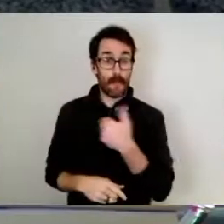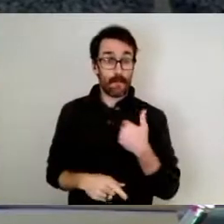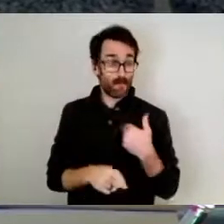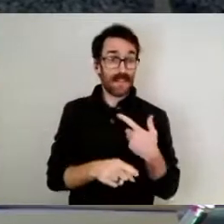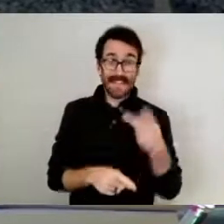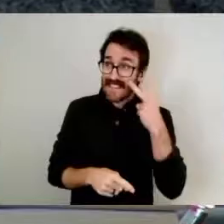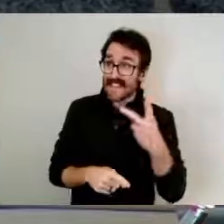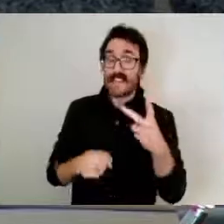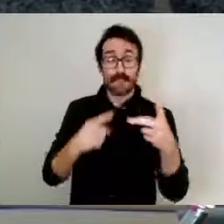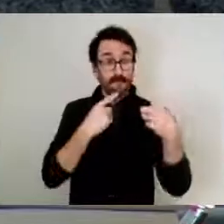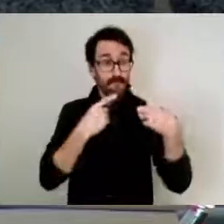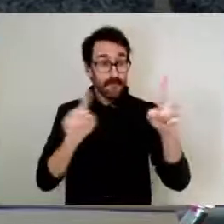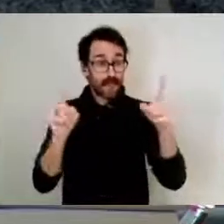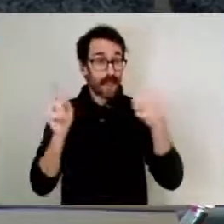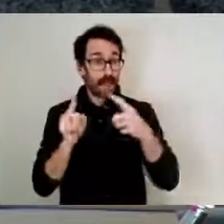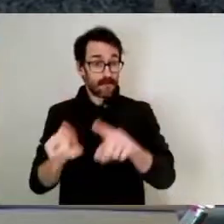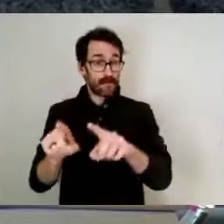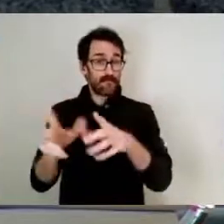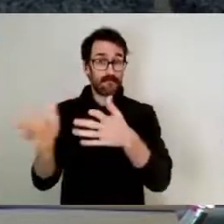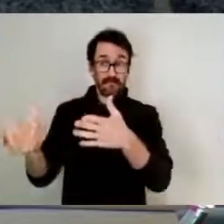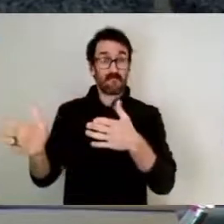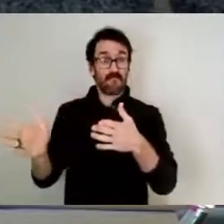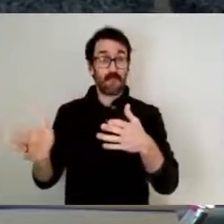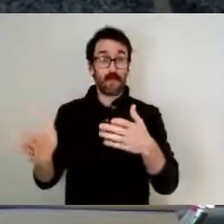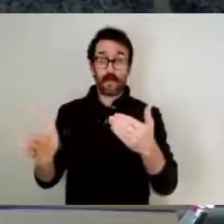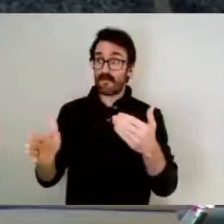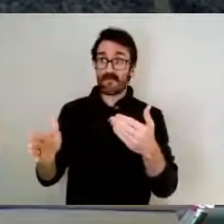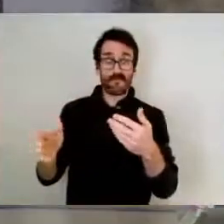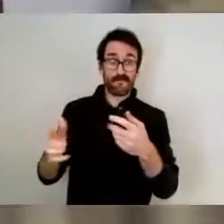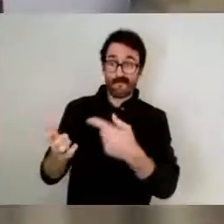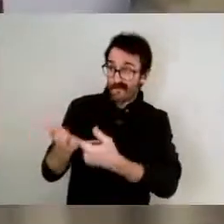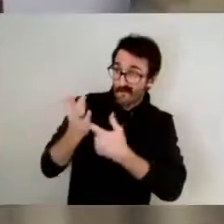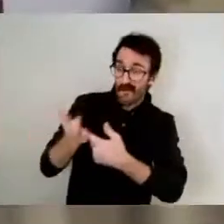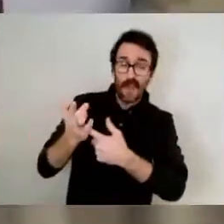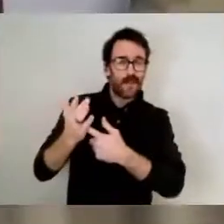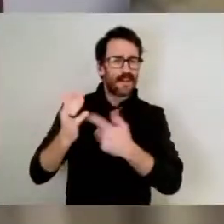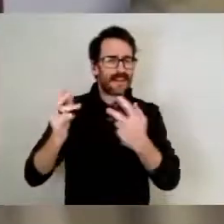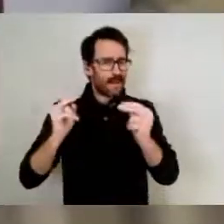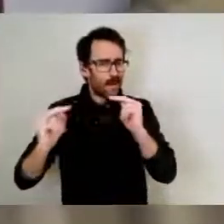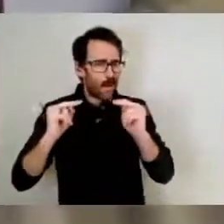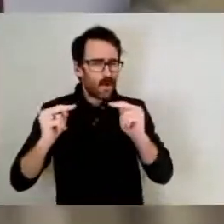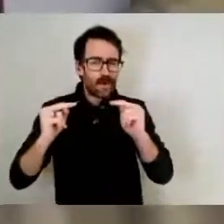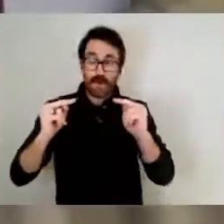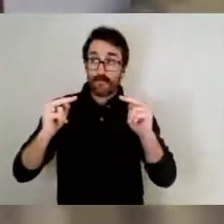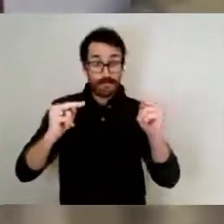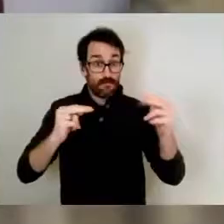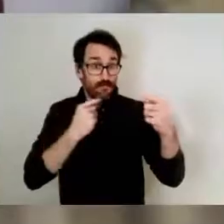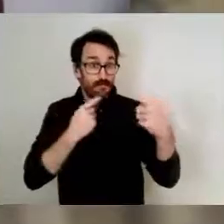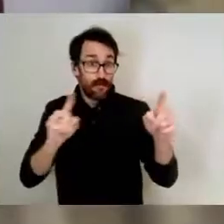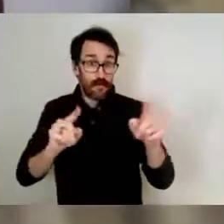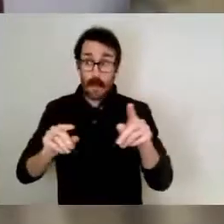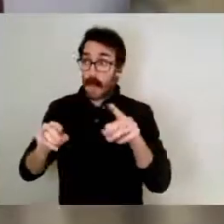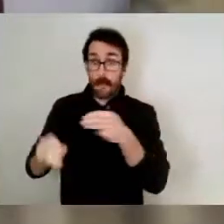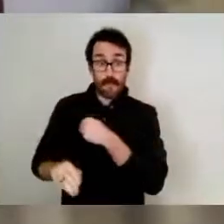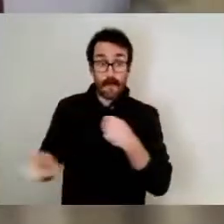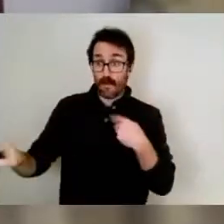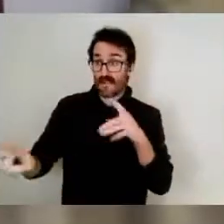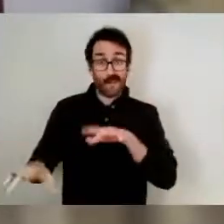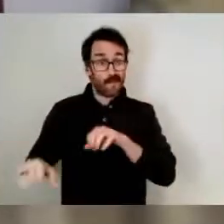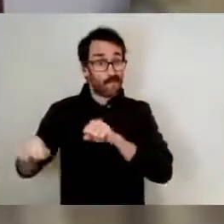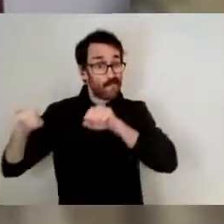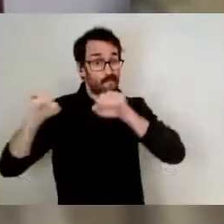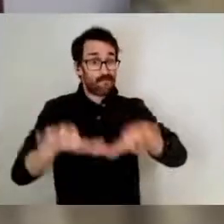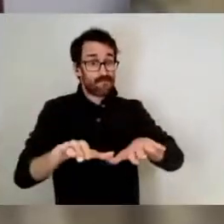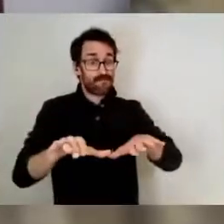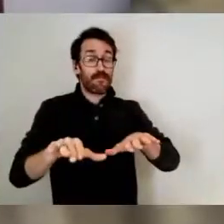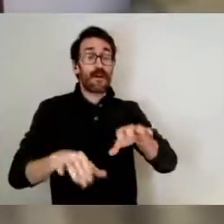some of the protest organizers. Deputy? Yeah, thank you, Mr. Mayor. So, Joanne, what I can tell you is from the beginning of the protest,